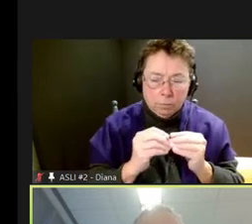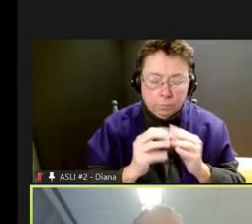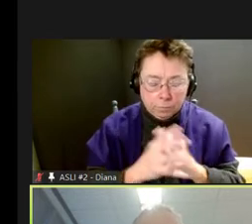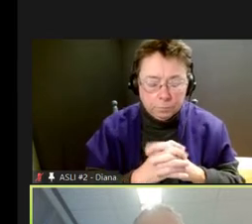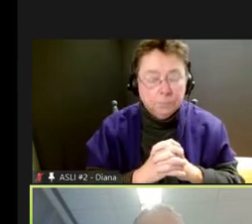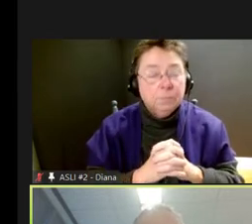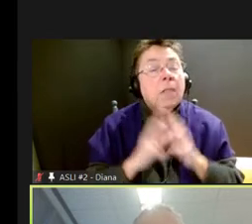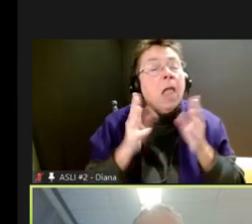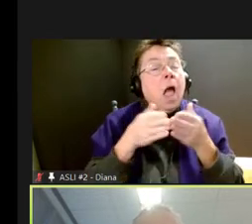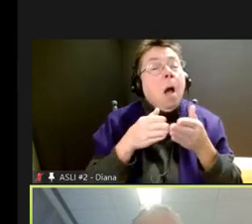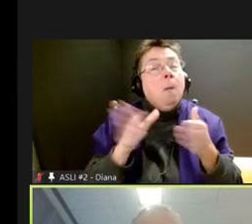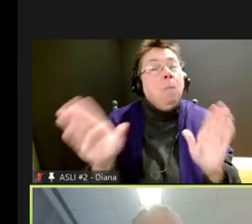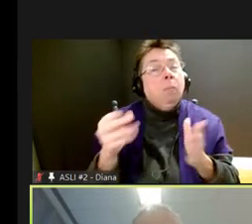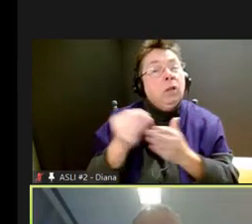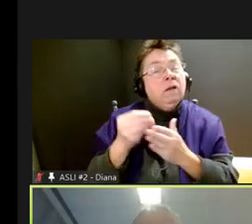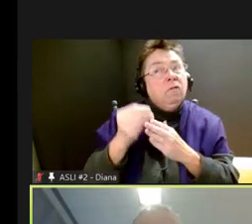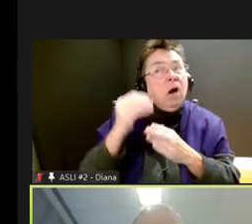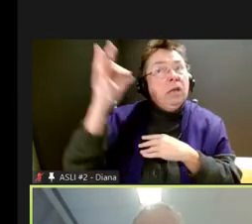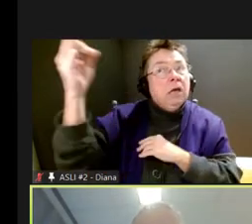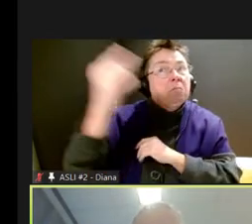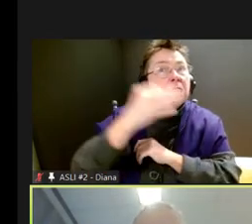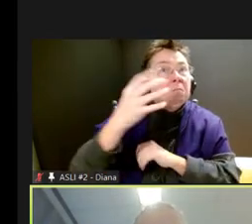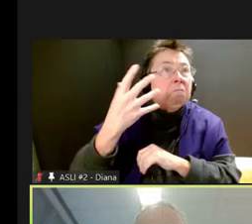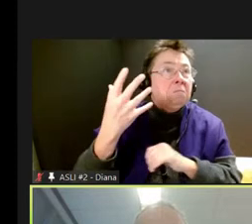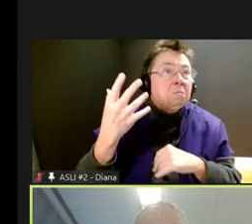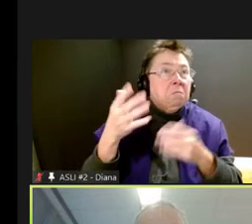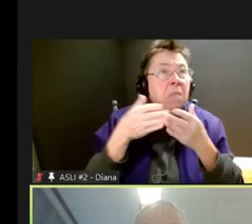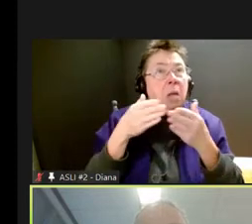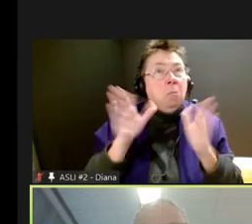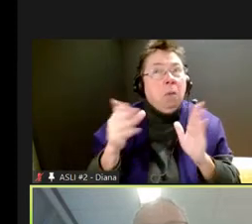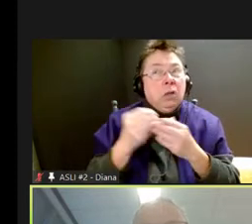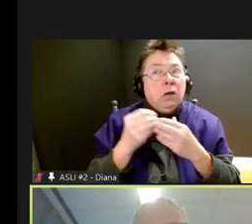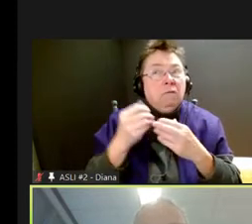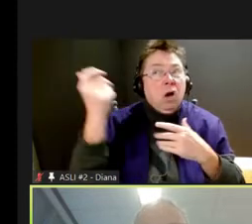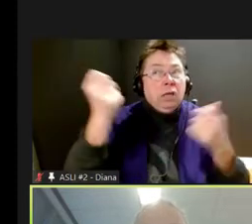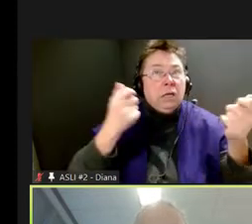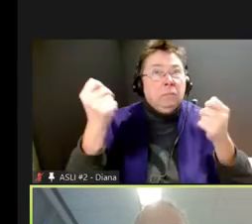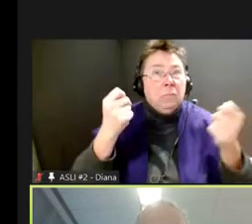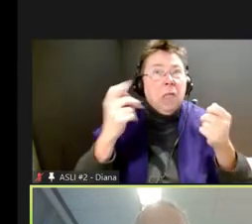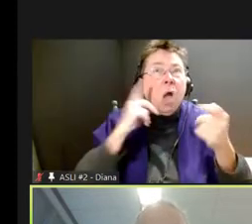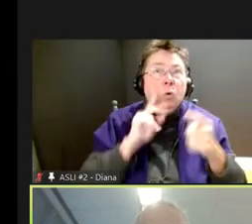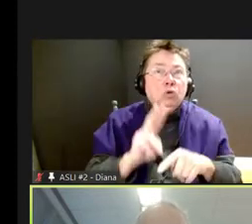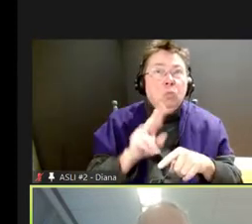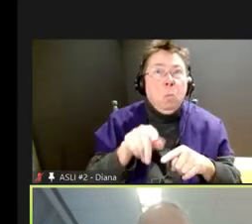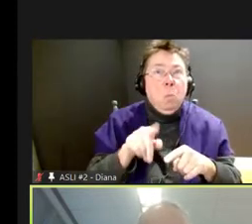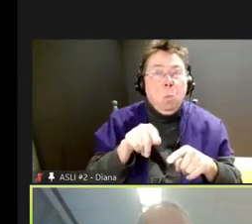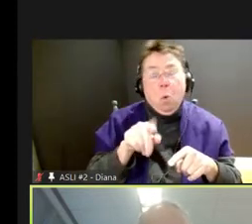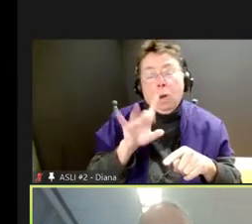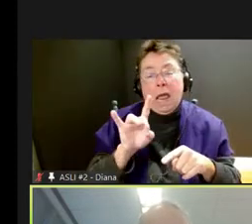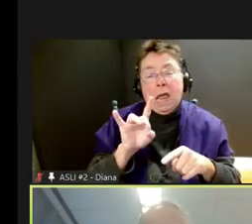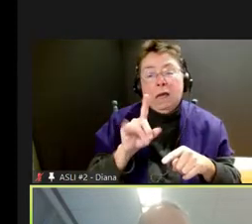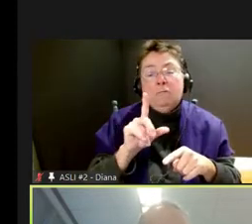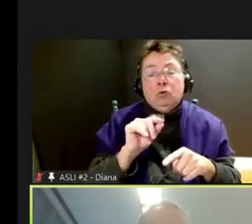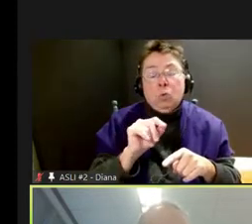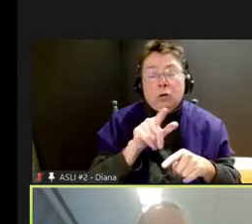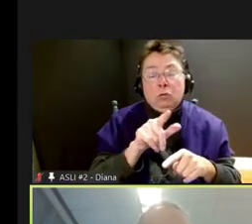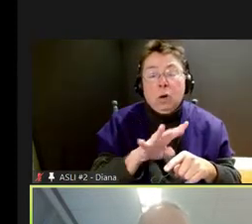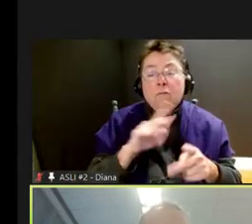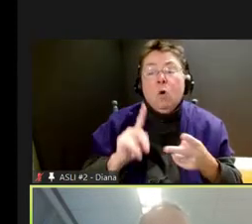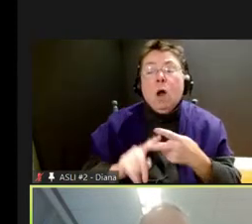Public funding marks will increase by about 2.8% for 24 and about 3.9% for 25.